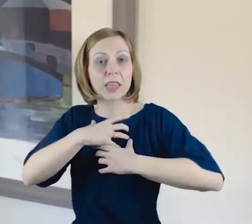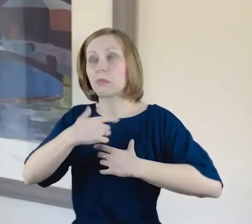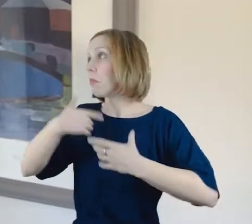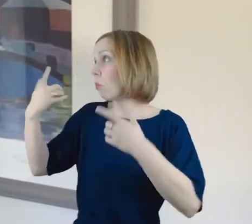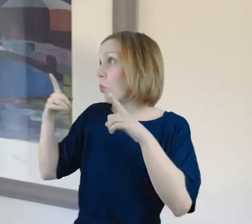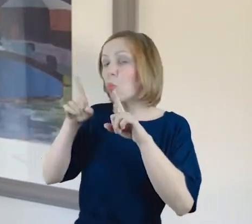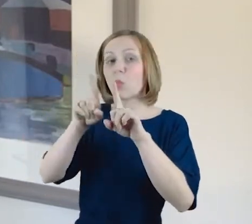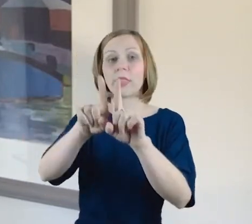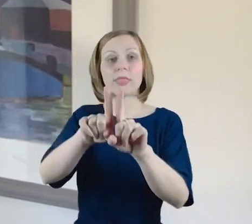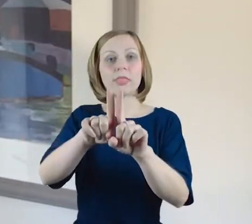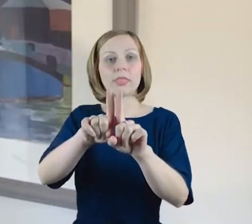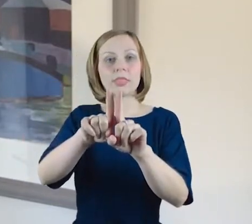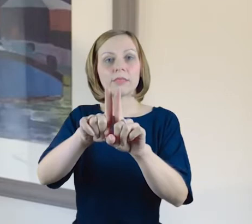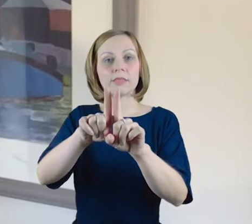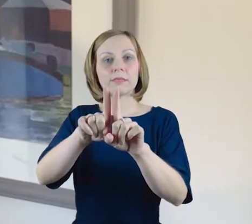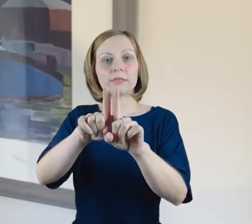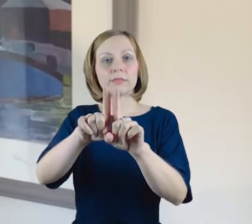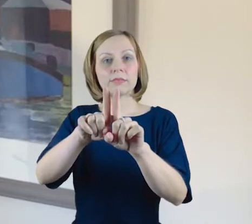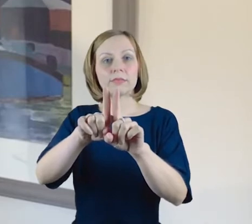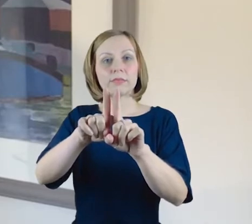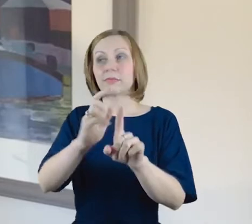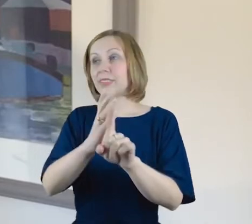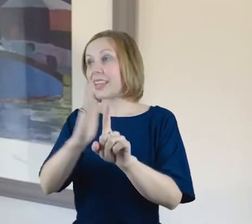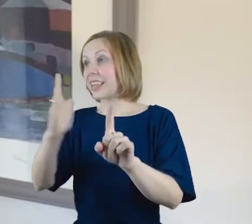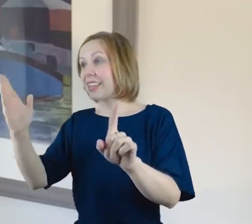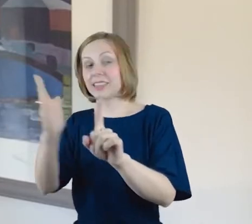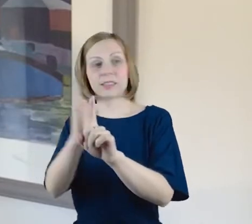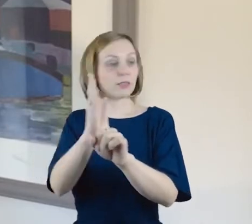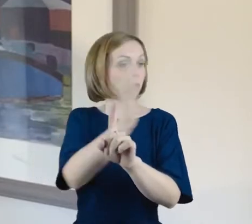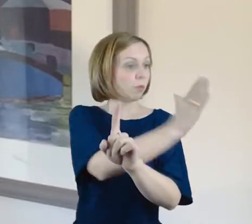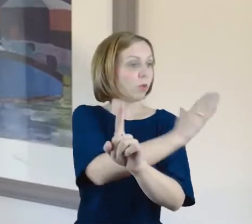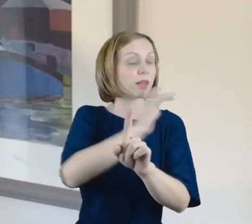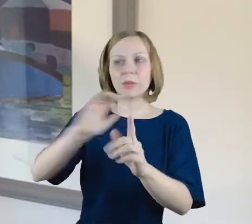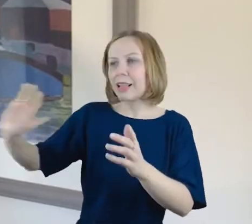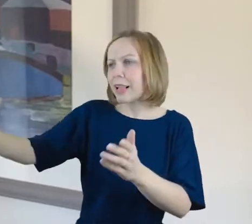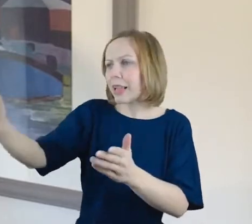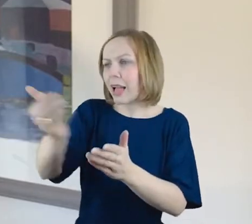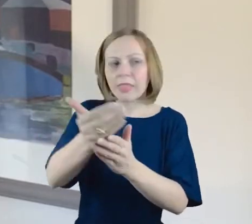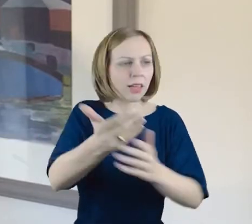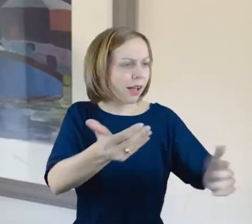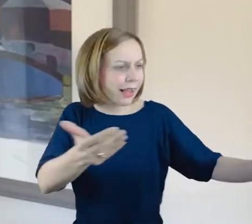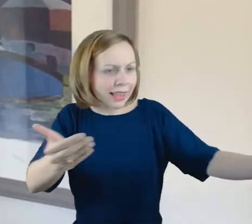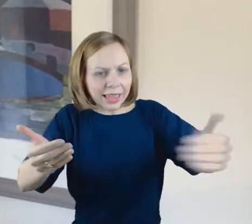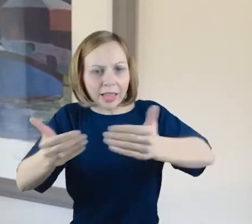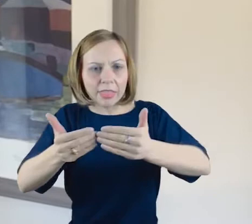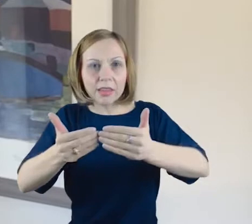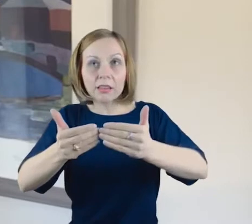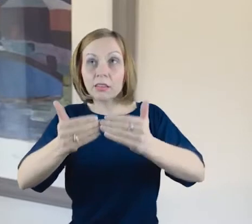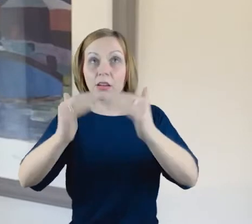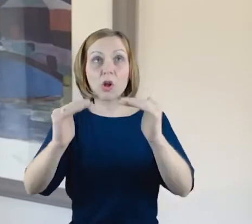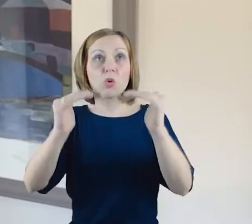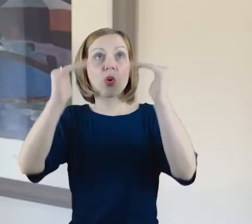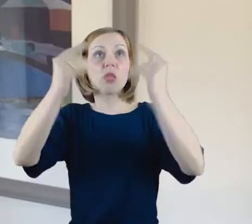I'll bring your offspring from the east, and from the west I will gather you. I will say to the north, give them up, and to the south, do